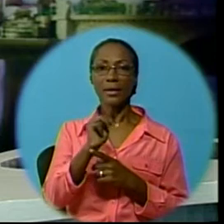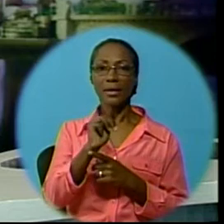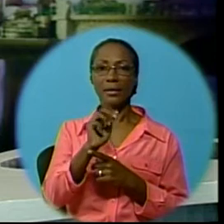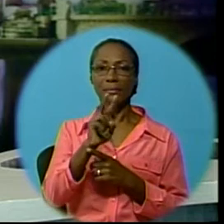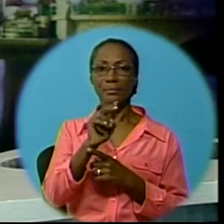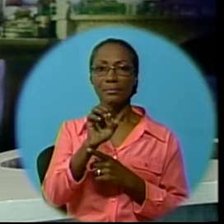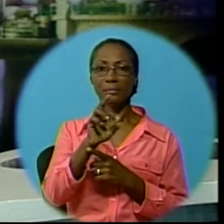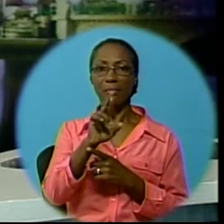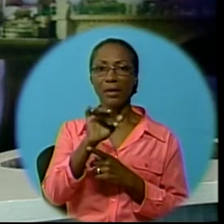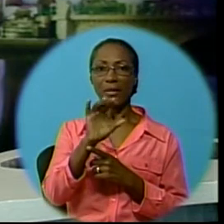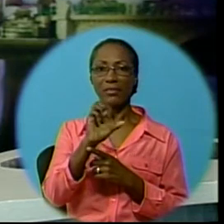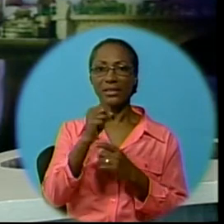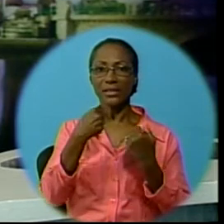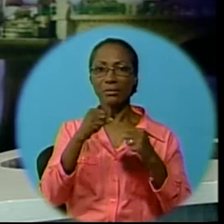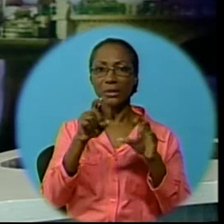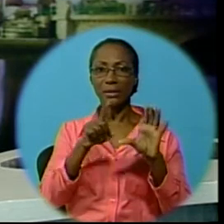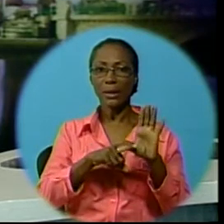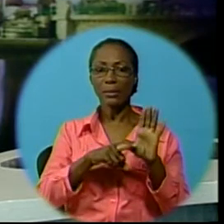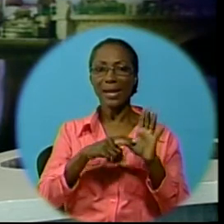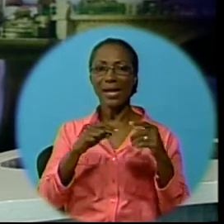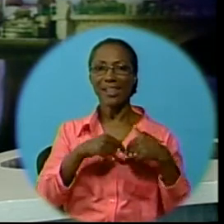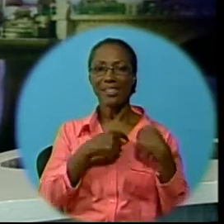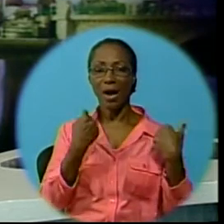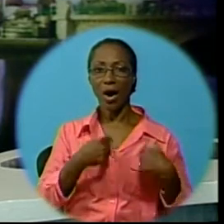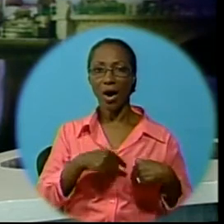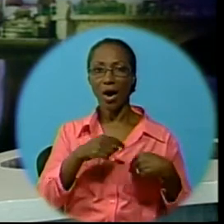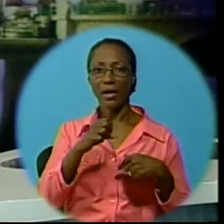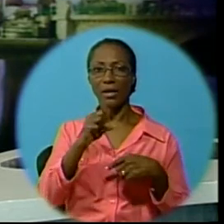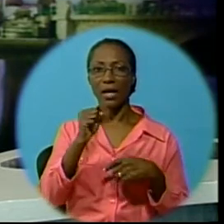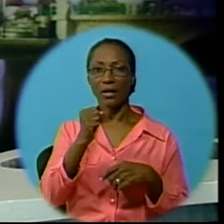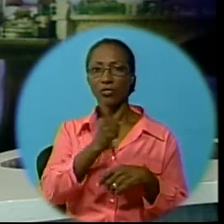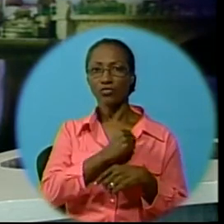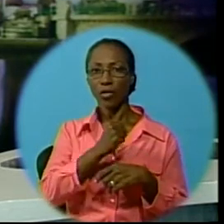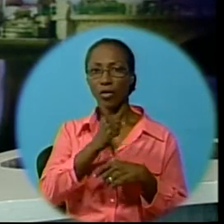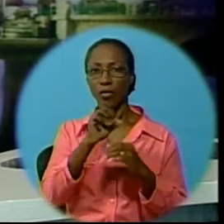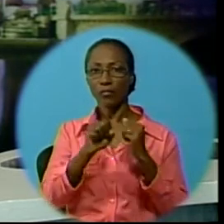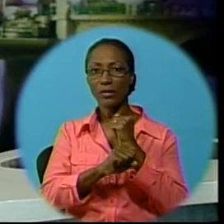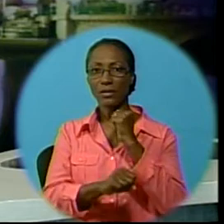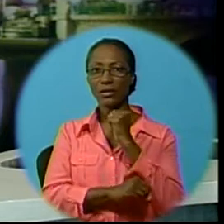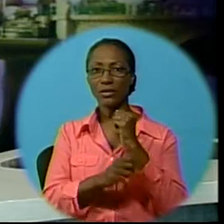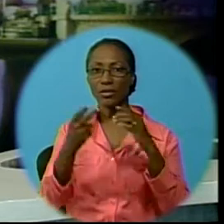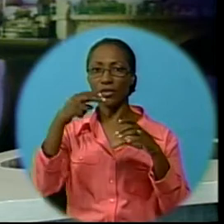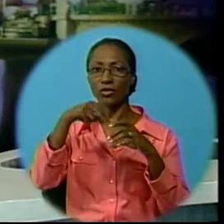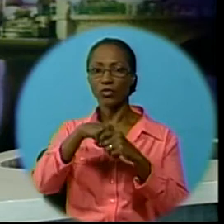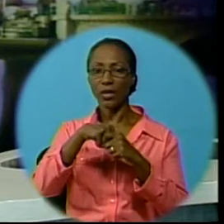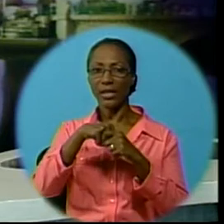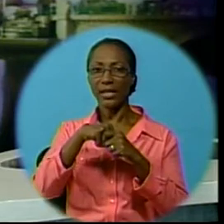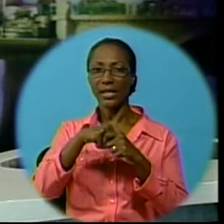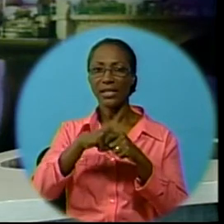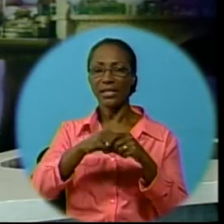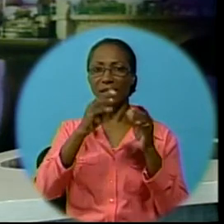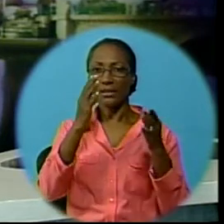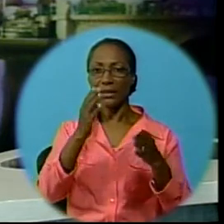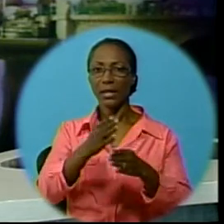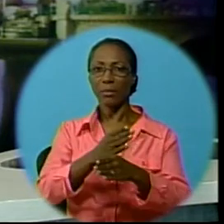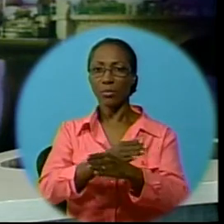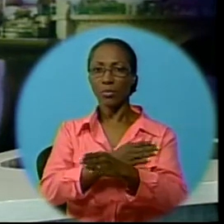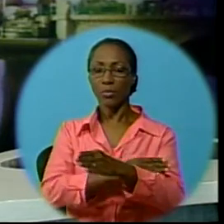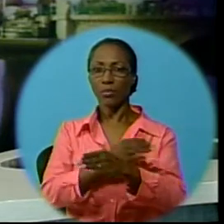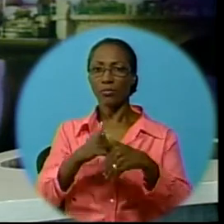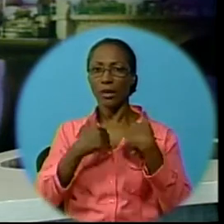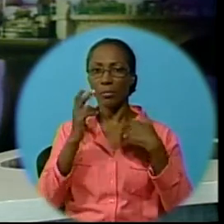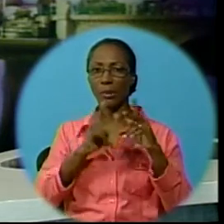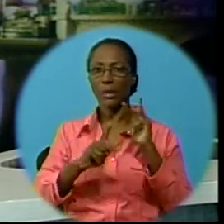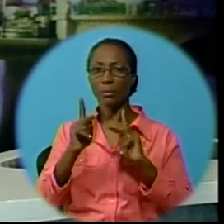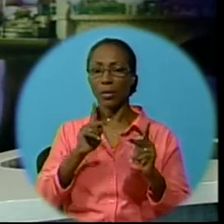Maverick Sports Club and the Heart and Stroke Foundation are joining forces for an initiative that is set to improve the lives of many young people.